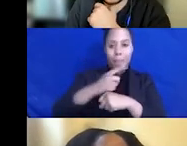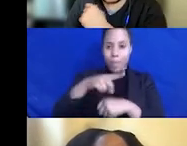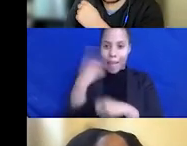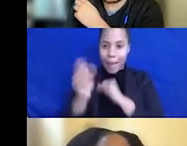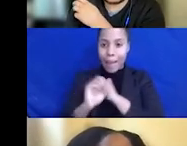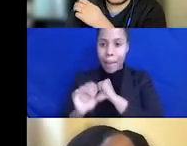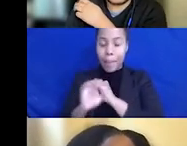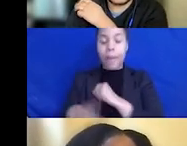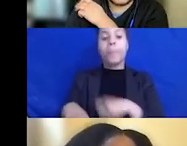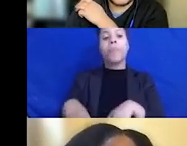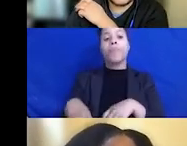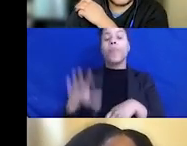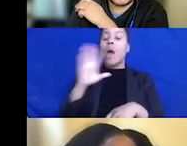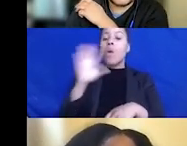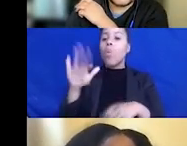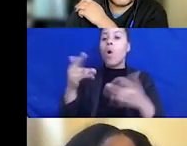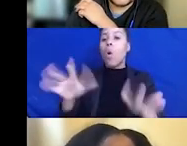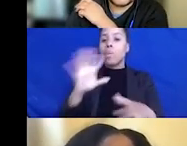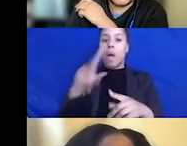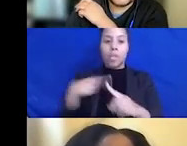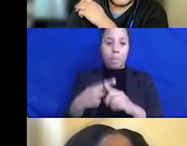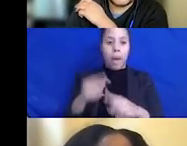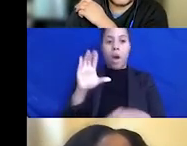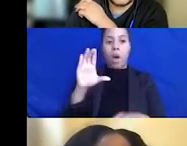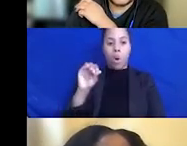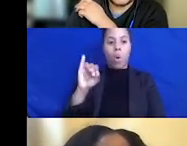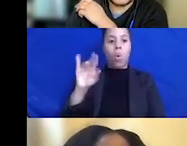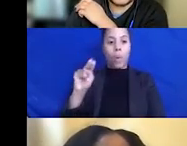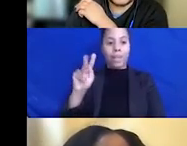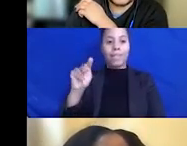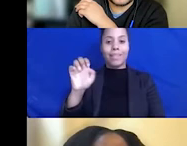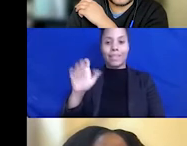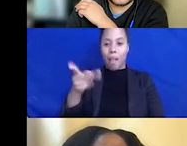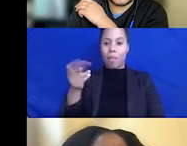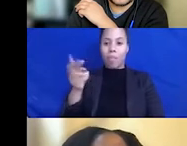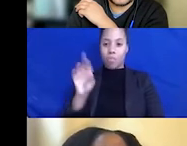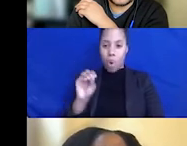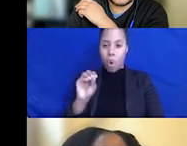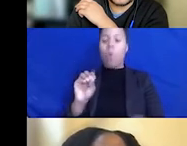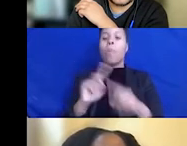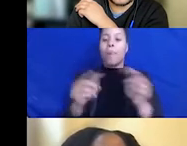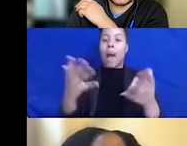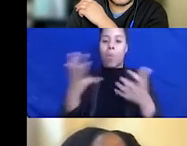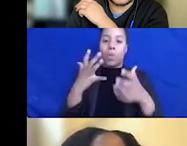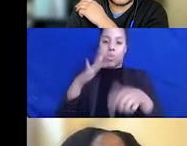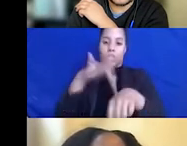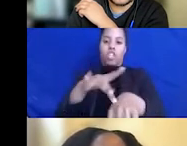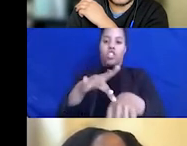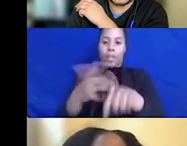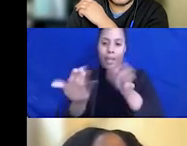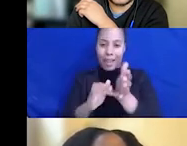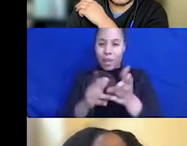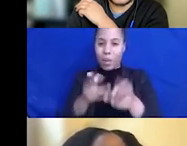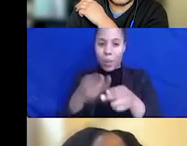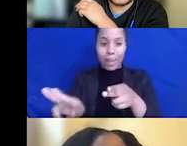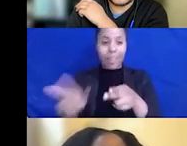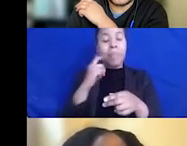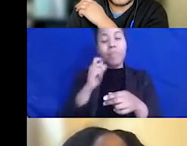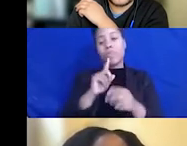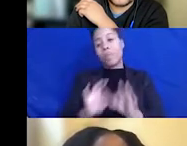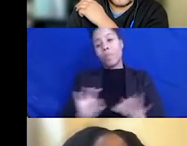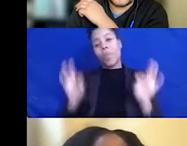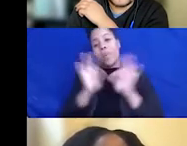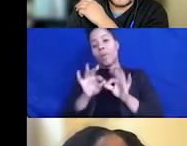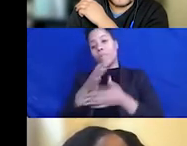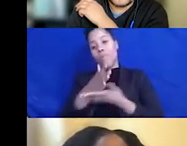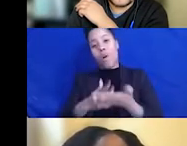know we already talked about COINTELPRO, but I wanted to touch on it again really quickly. just because it's such an important part of history